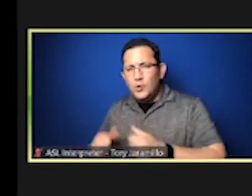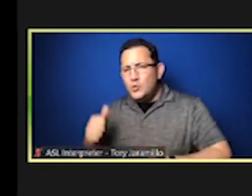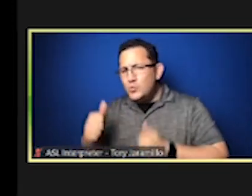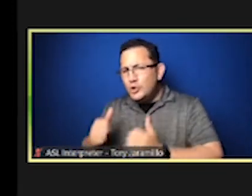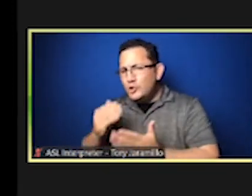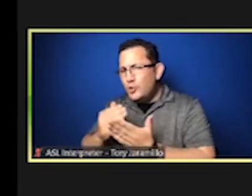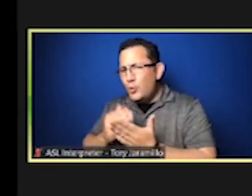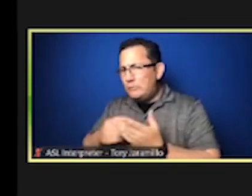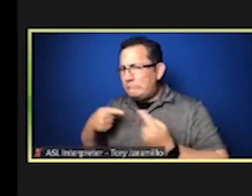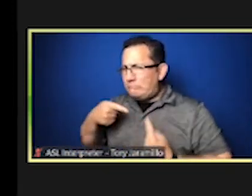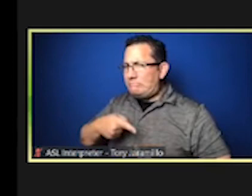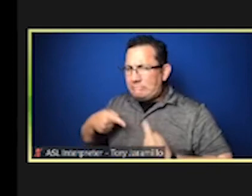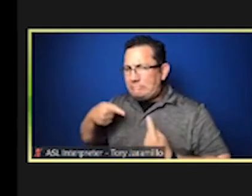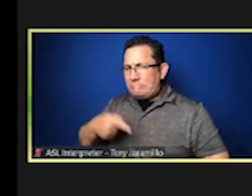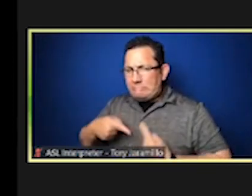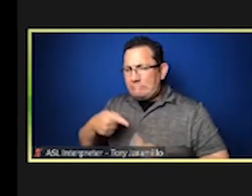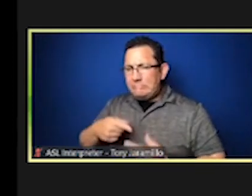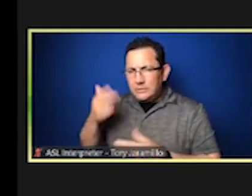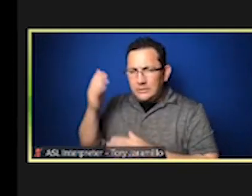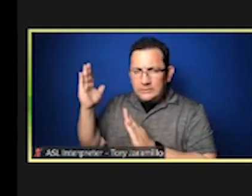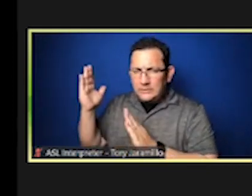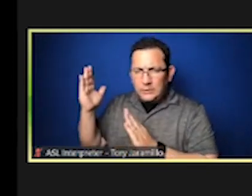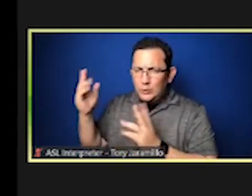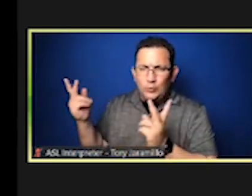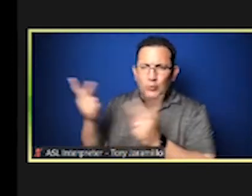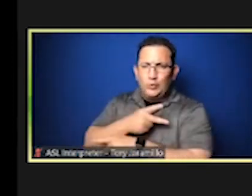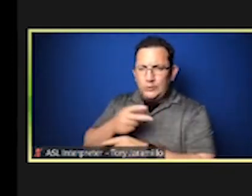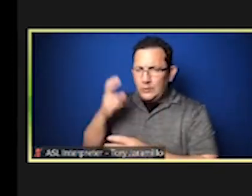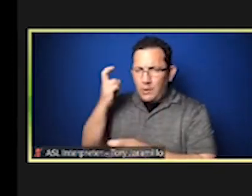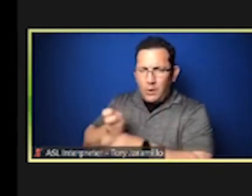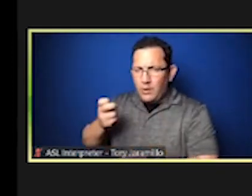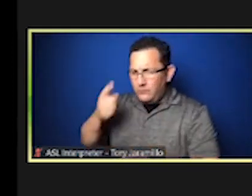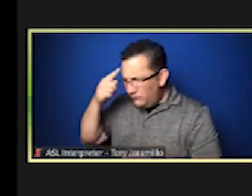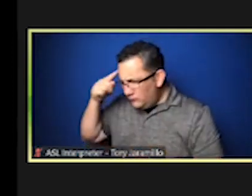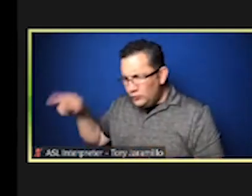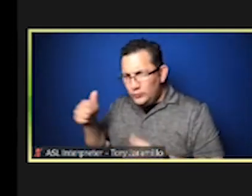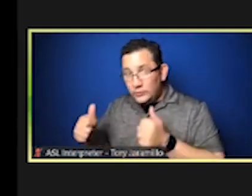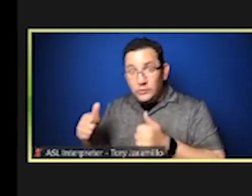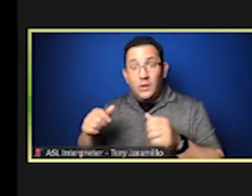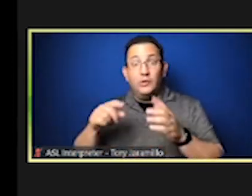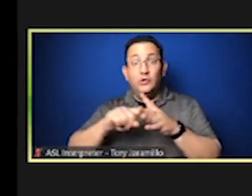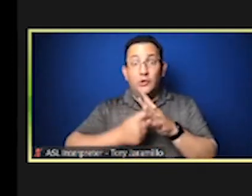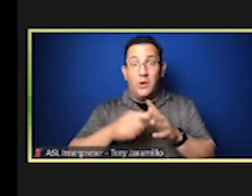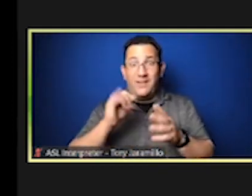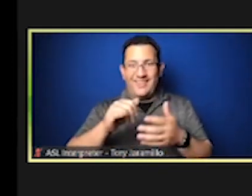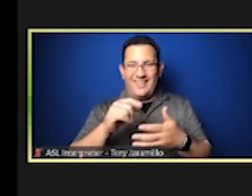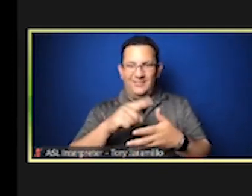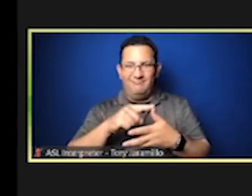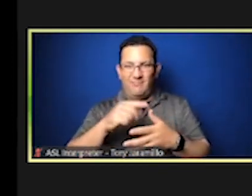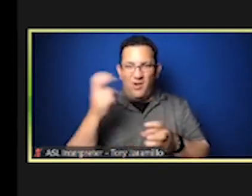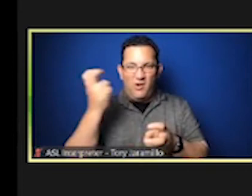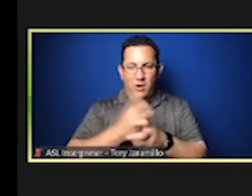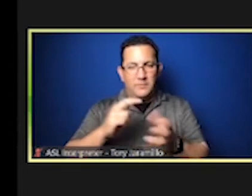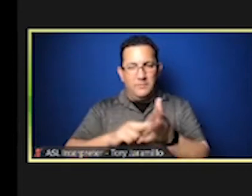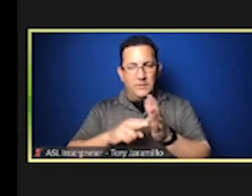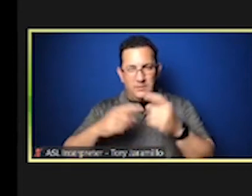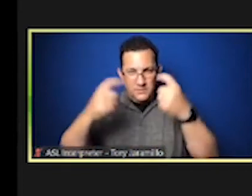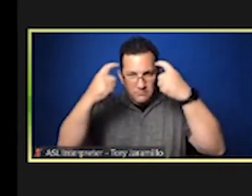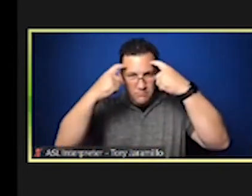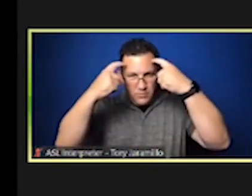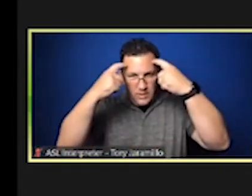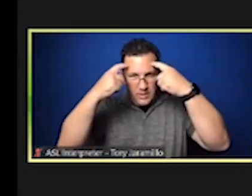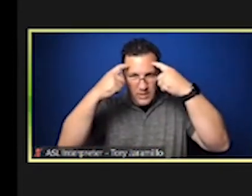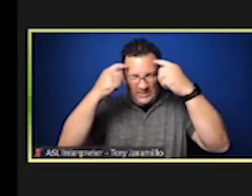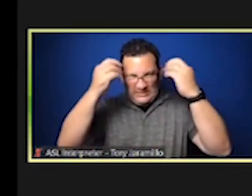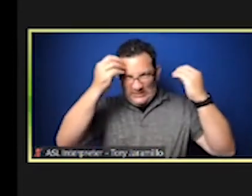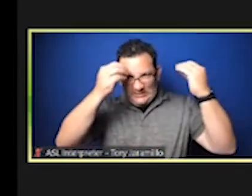with. Starting with the difficult course first takes full advantage of their brain when it's at its best